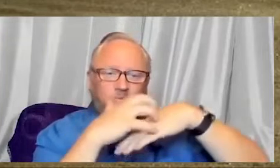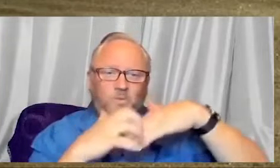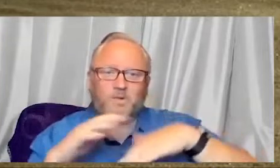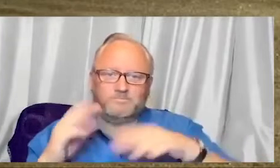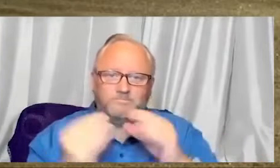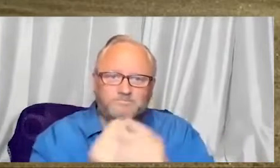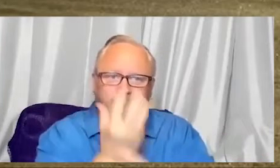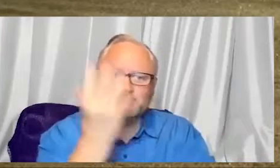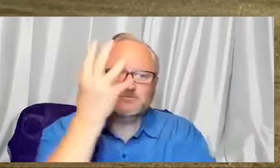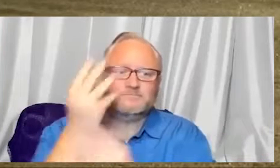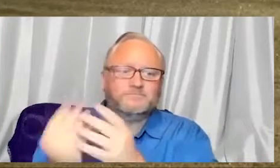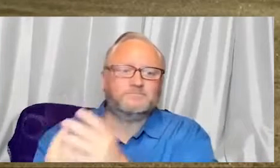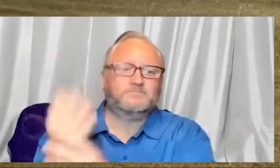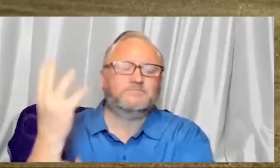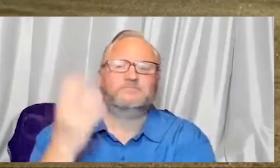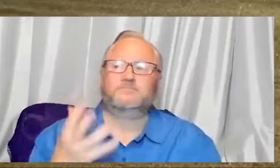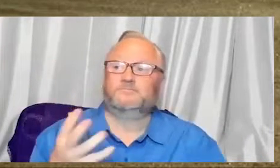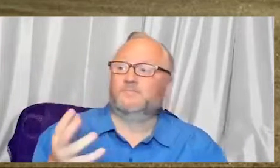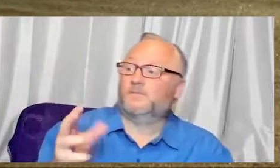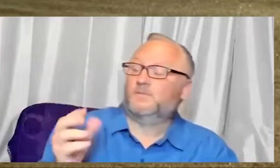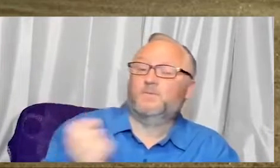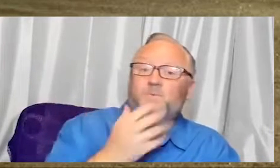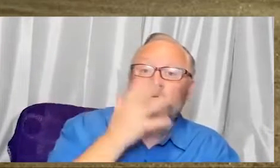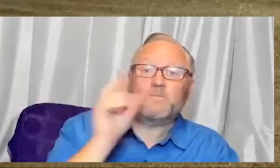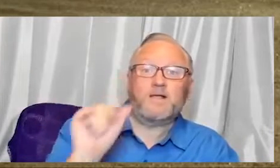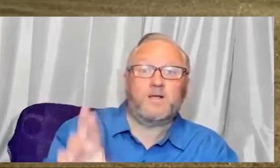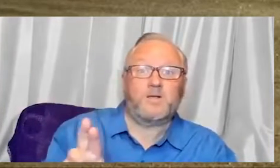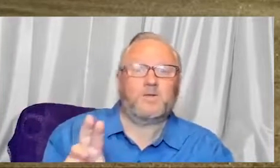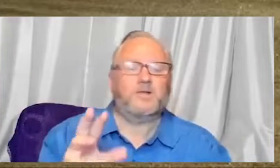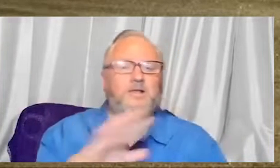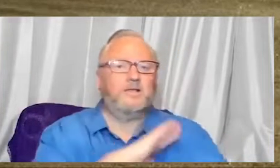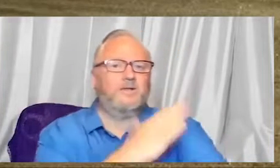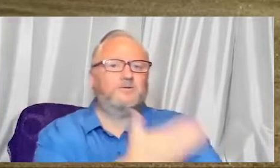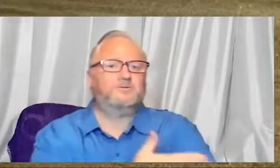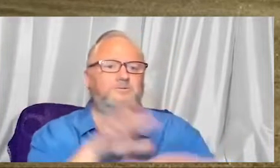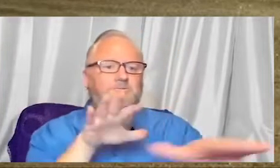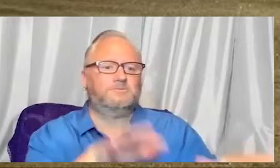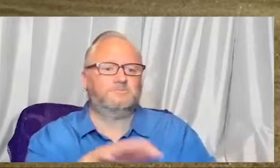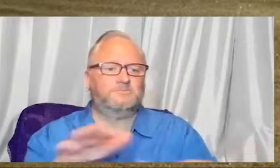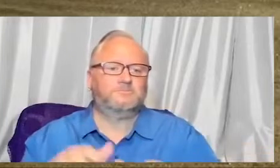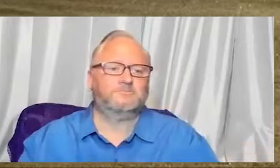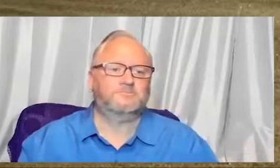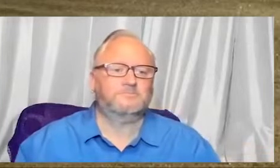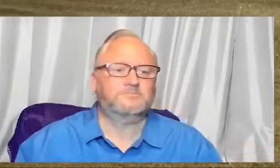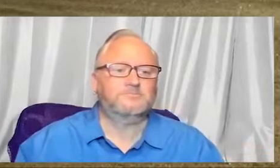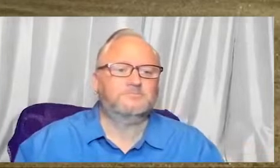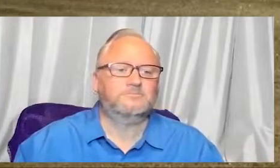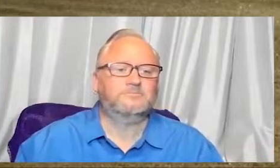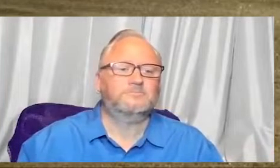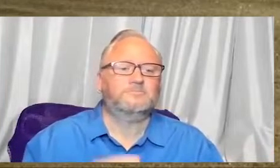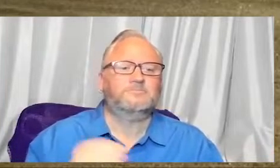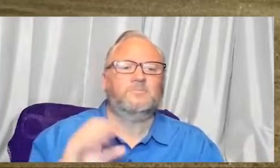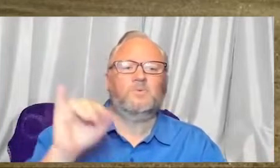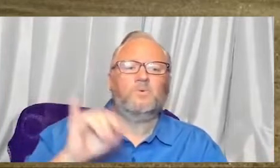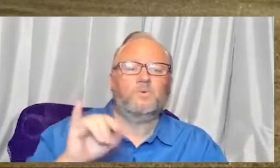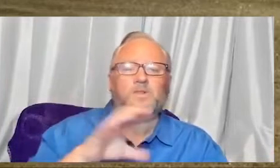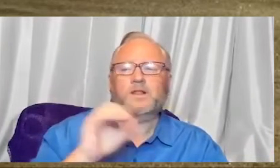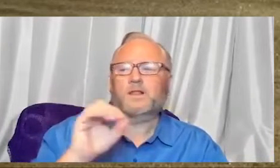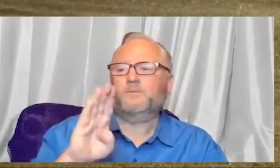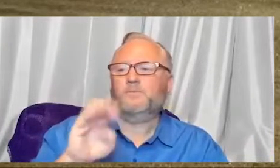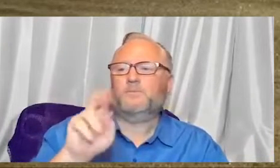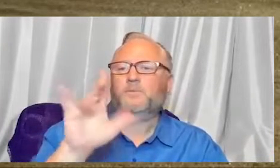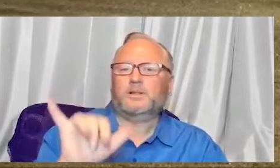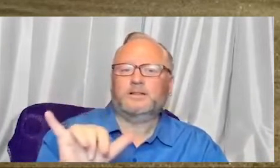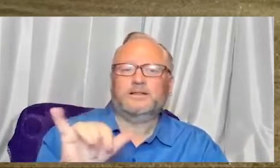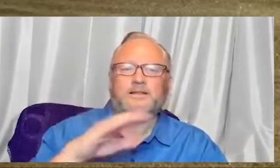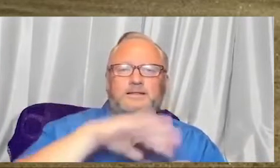Here, the air is warm and the energy is calm. I am the Oakland and Berkeley Hills,